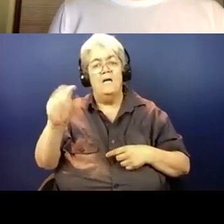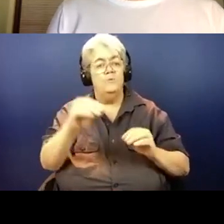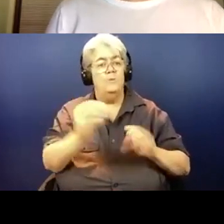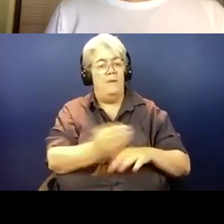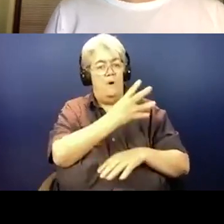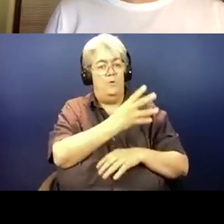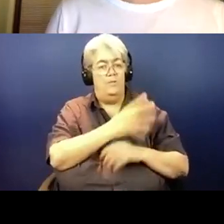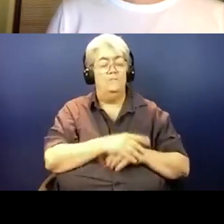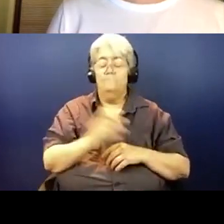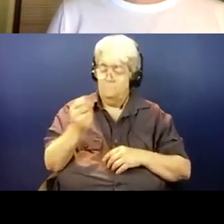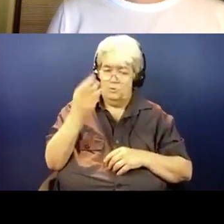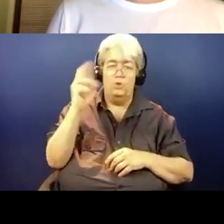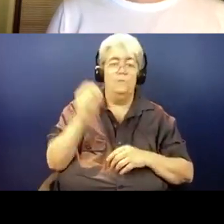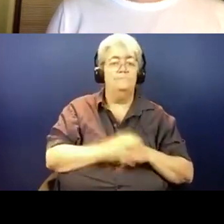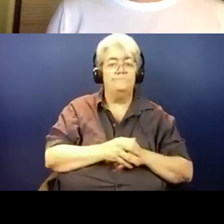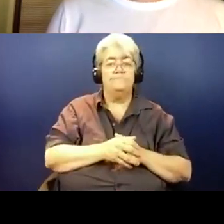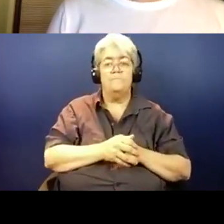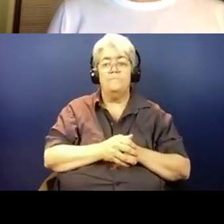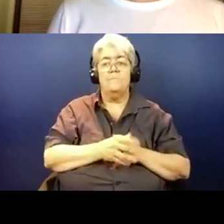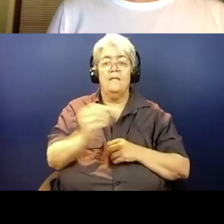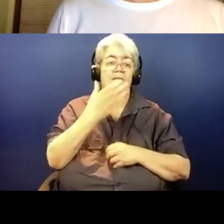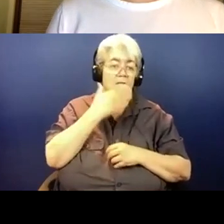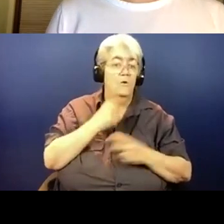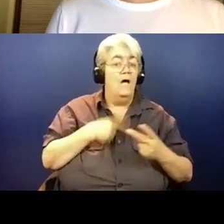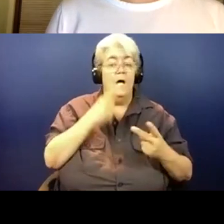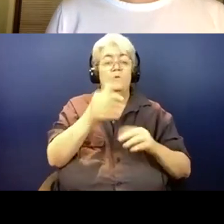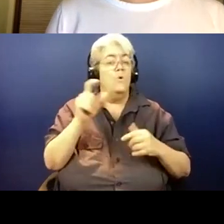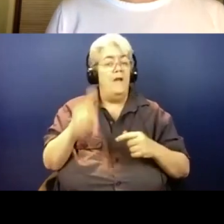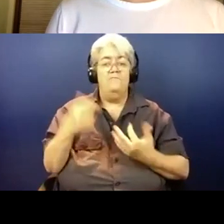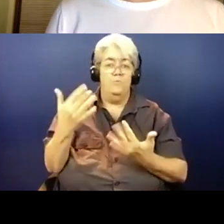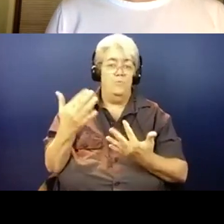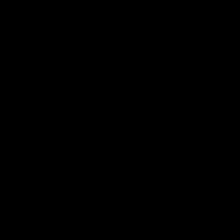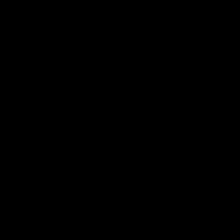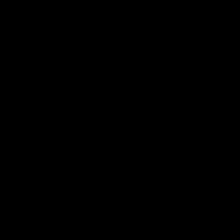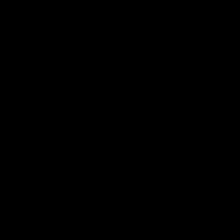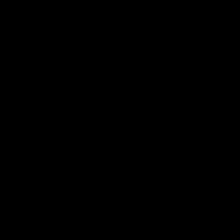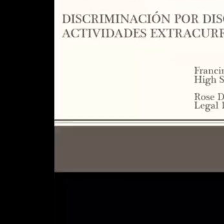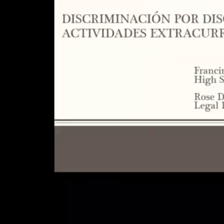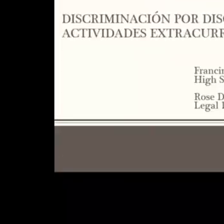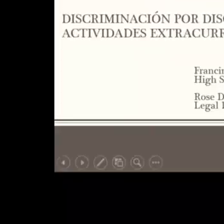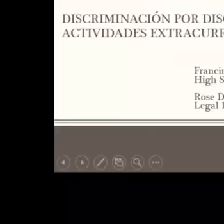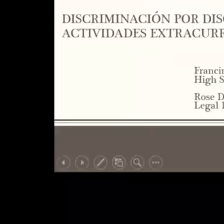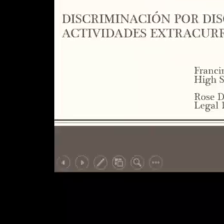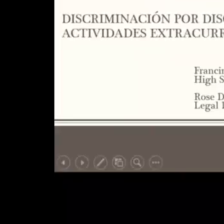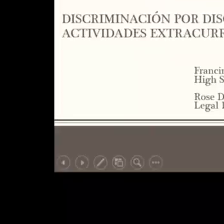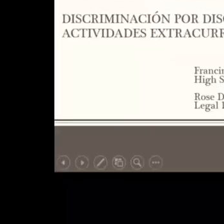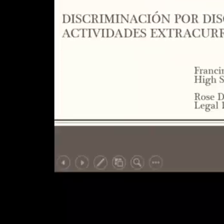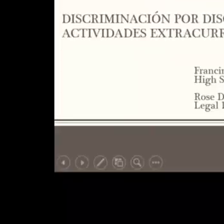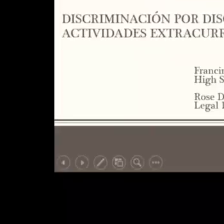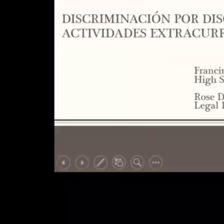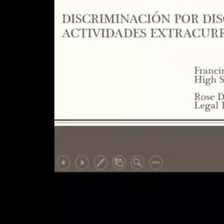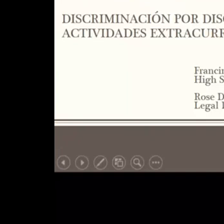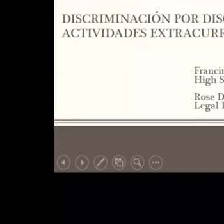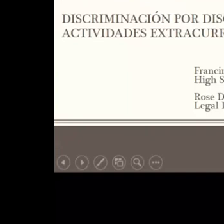up? Yes, ma'am. Okay, thank you. And we don't have to wait for that to come up to start. But one is,